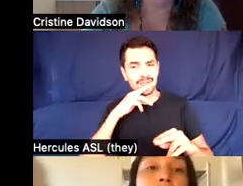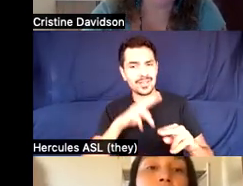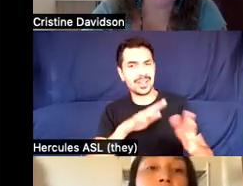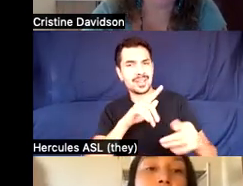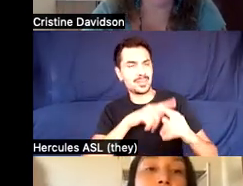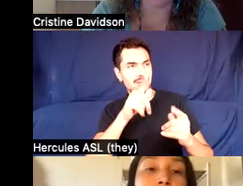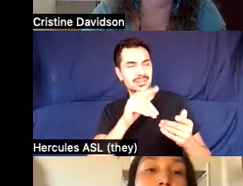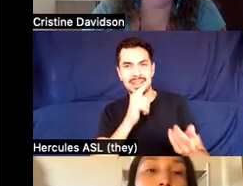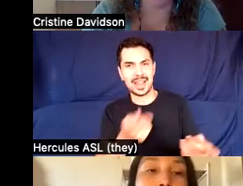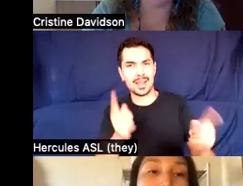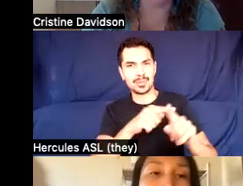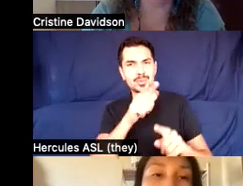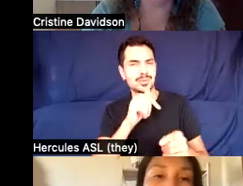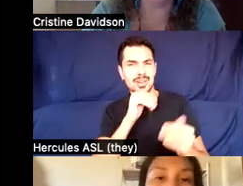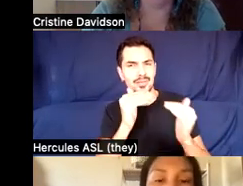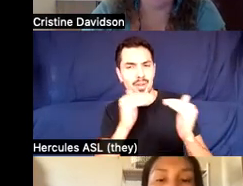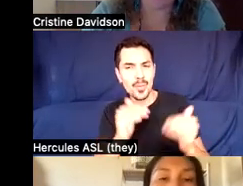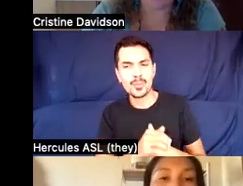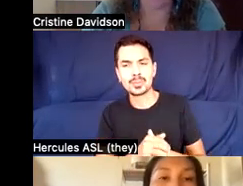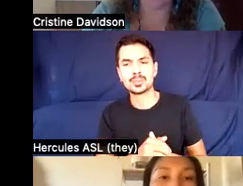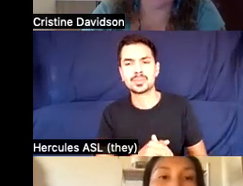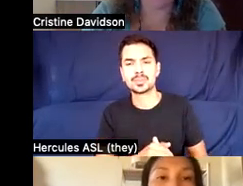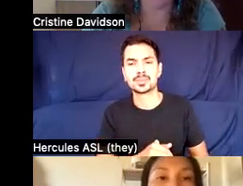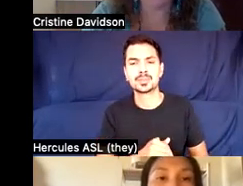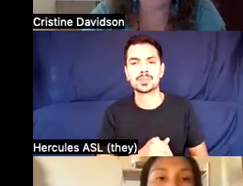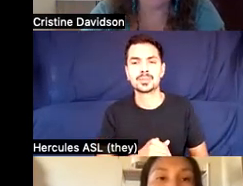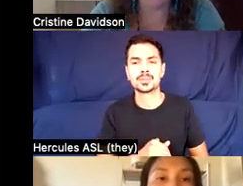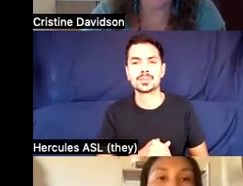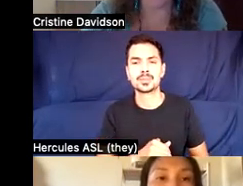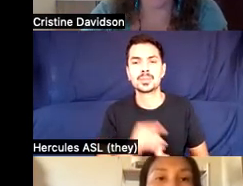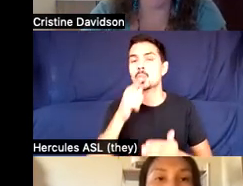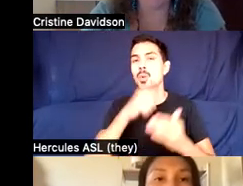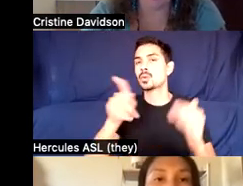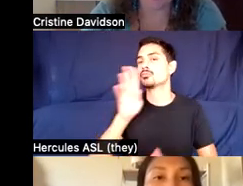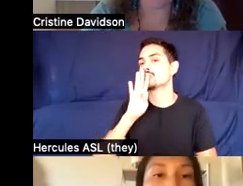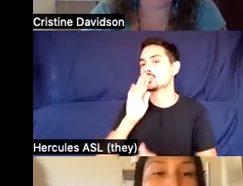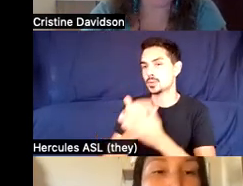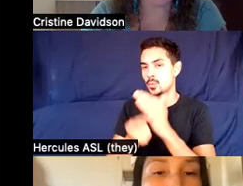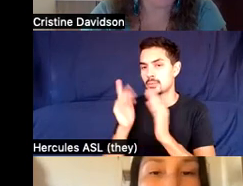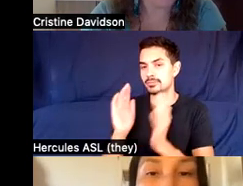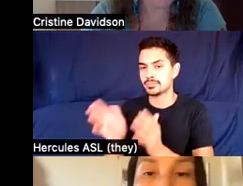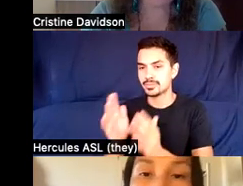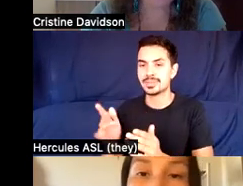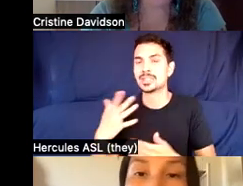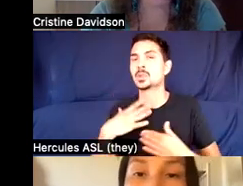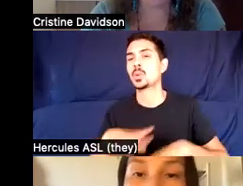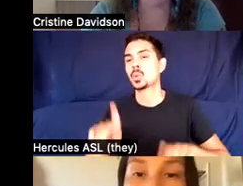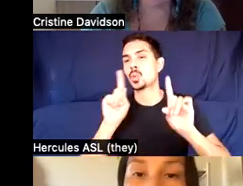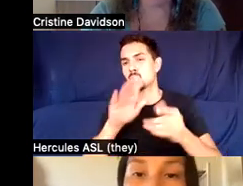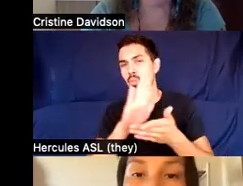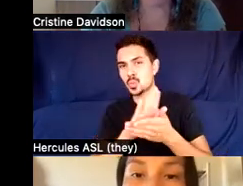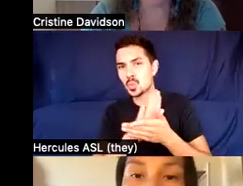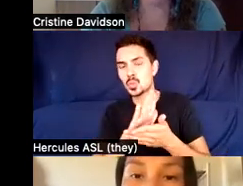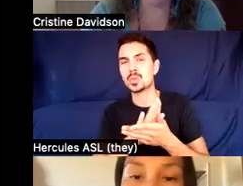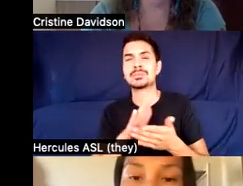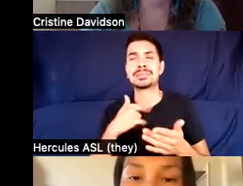If you're talking to somebody and they tell you they don't want to go to school tomorrow, I'm not sure if I can handle this. What are some things you can